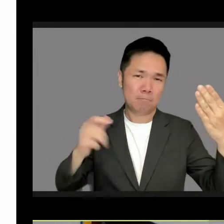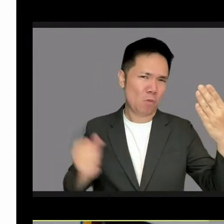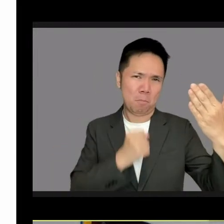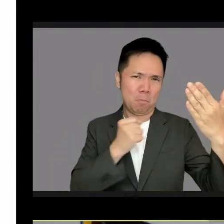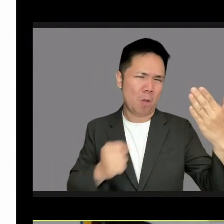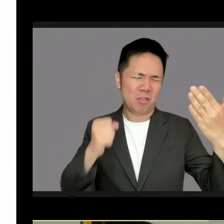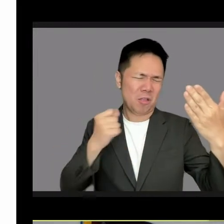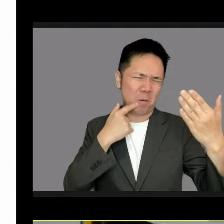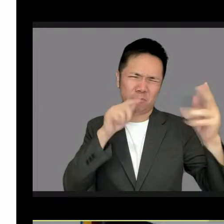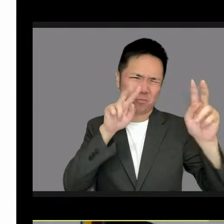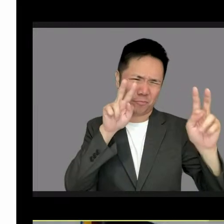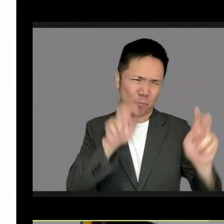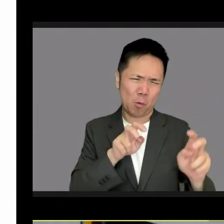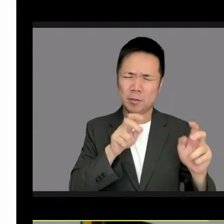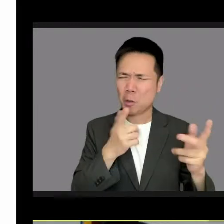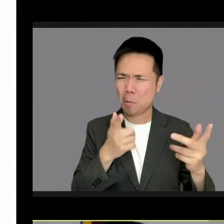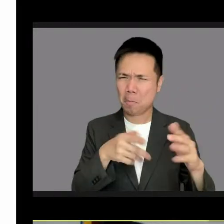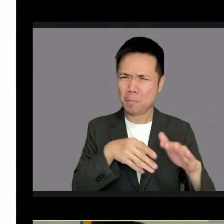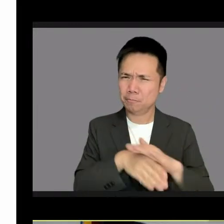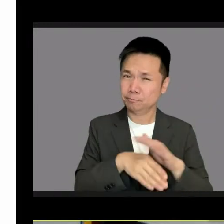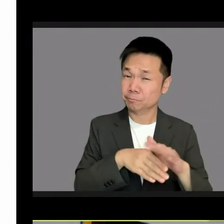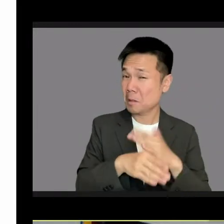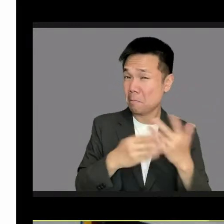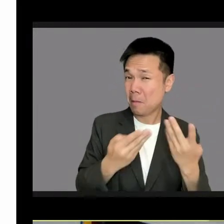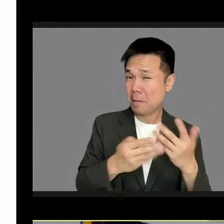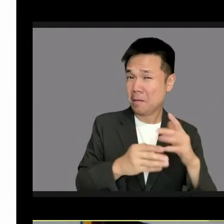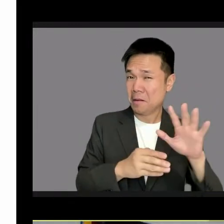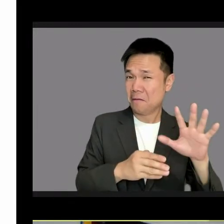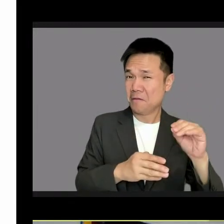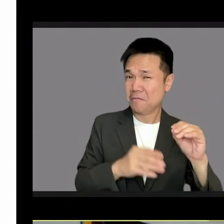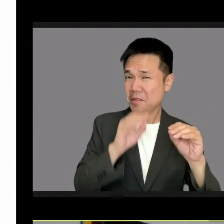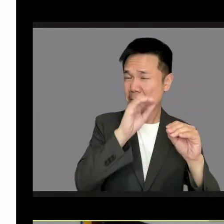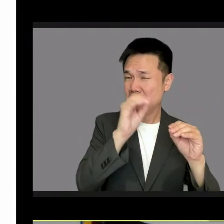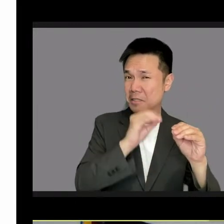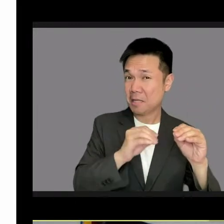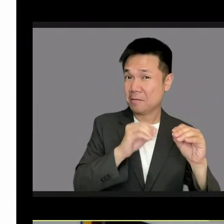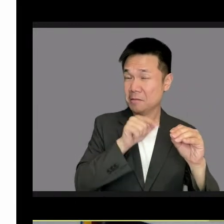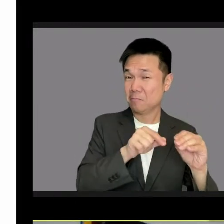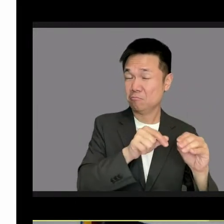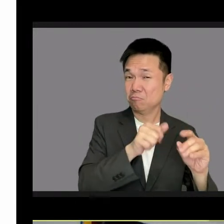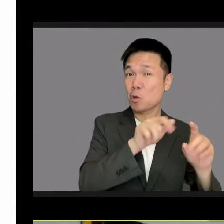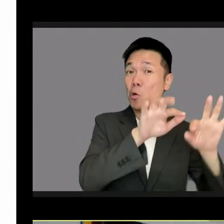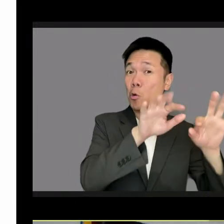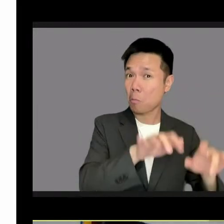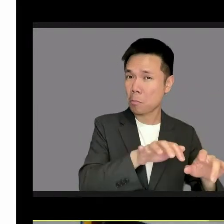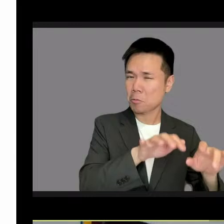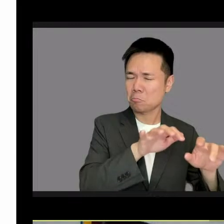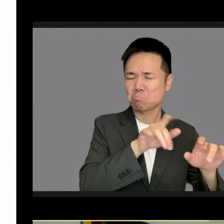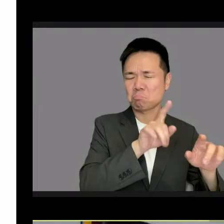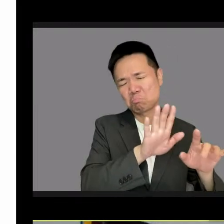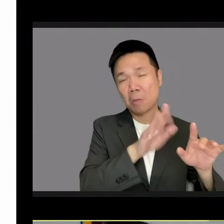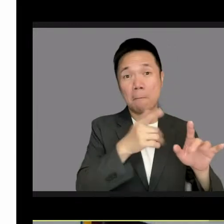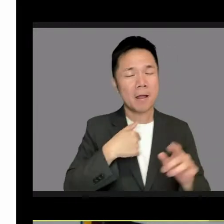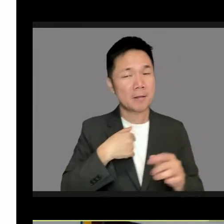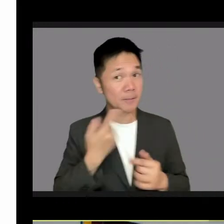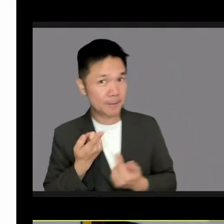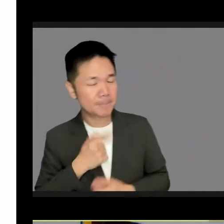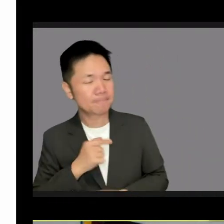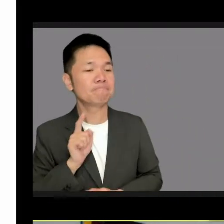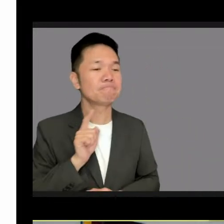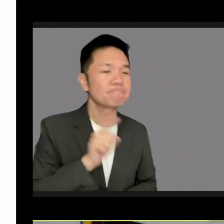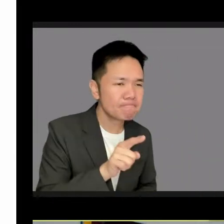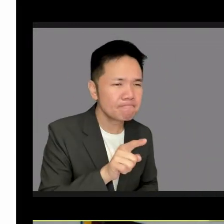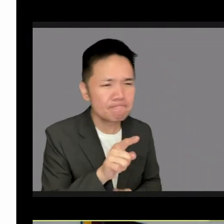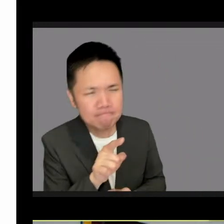accessibility issues, that is less than about 50% that we are able to cover. But she's a manual tester, so she would